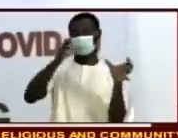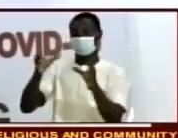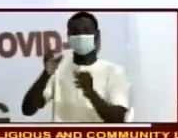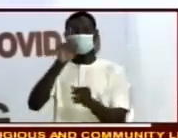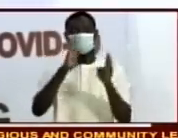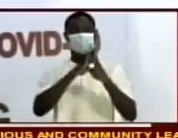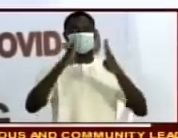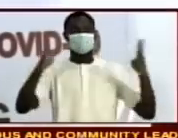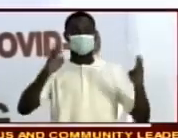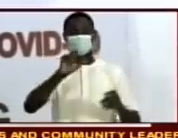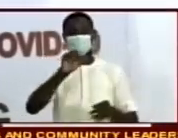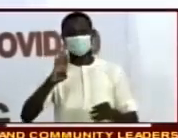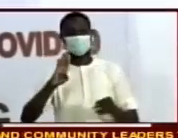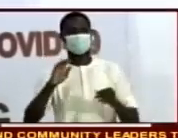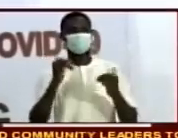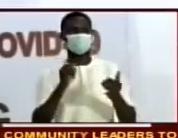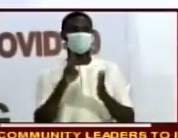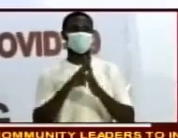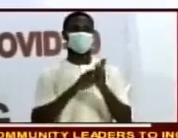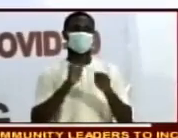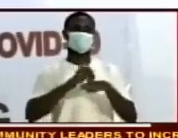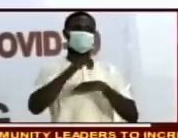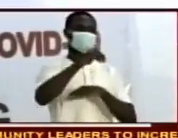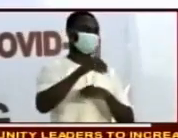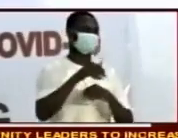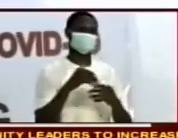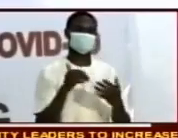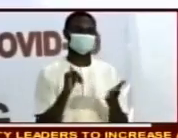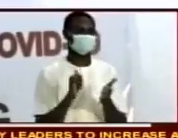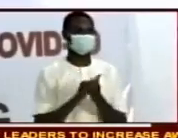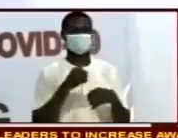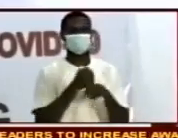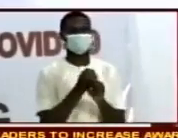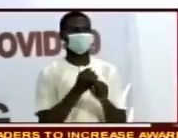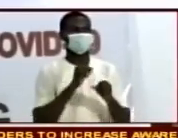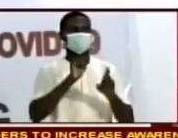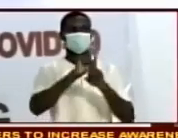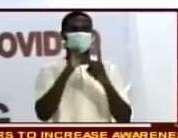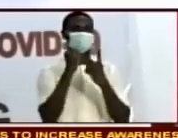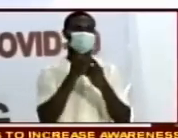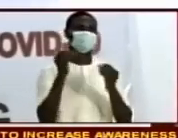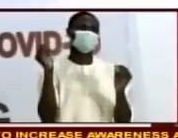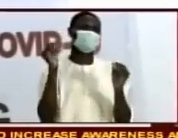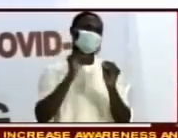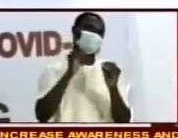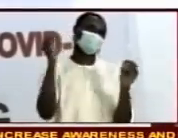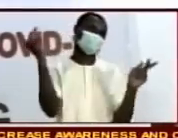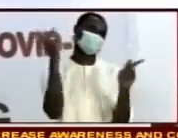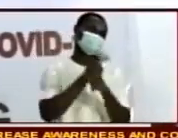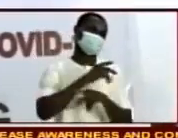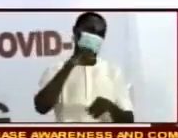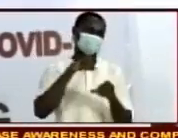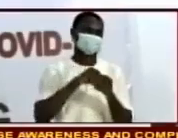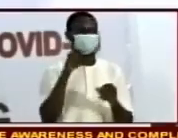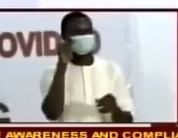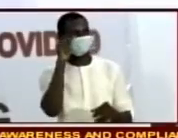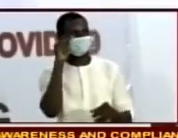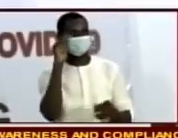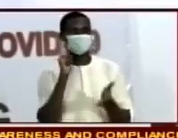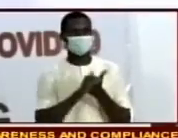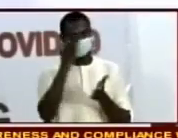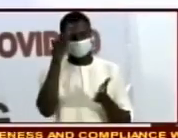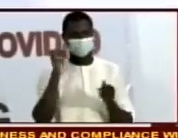then release all those results. So things like that are a little bit more complex in Nigeria. So we've decided to carry out our own strategy. It is slow